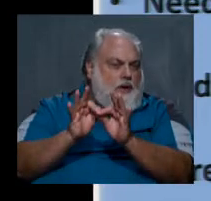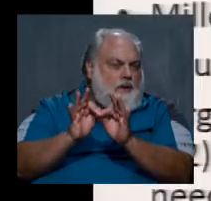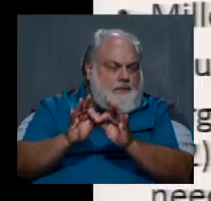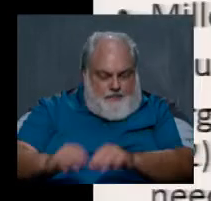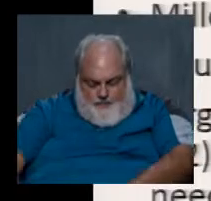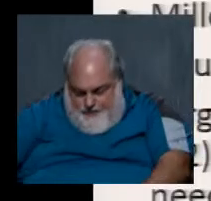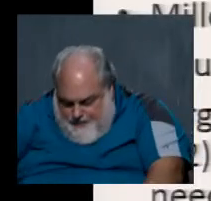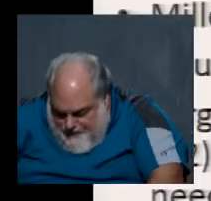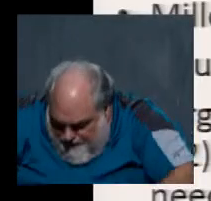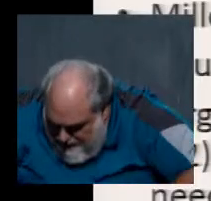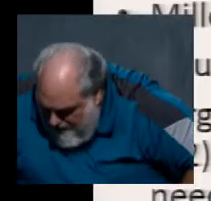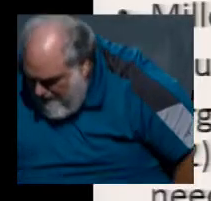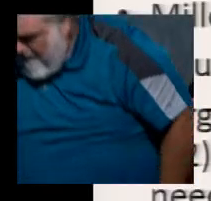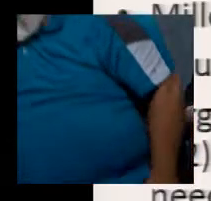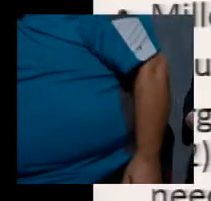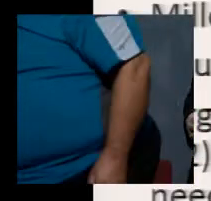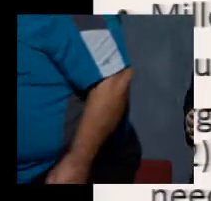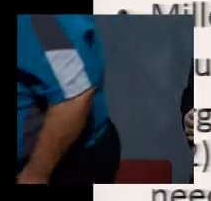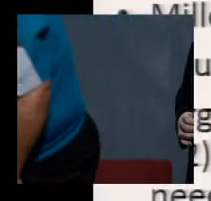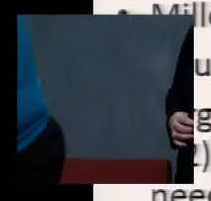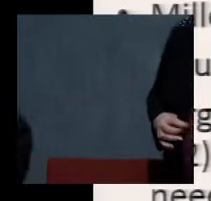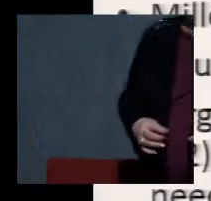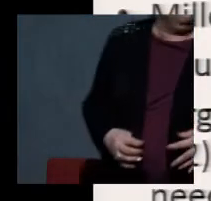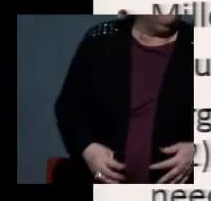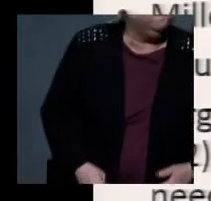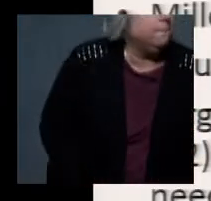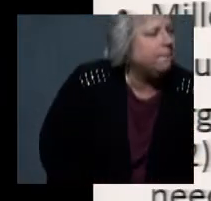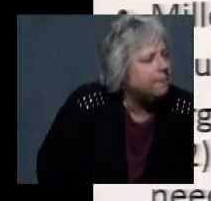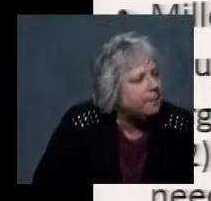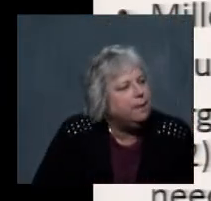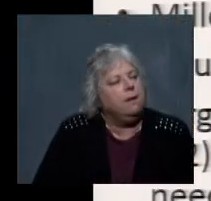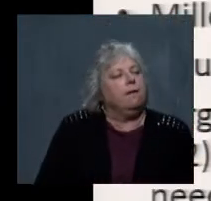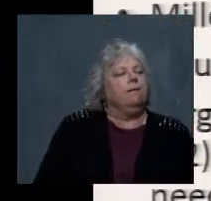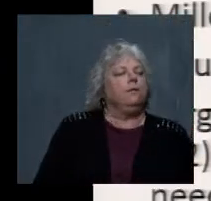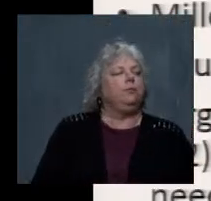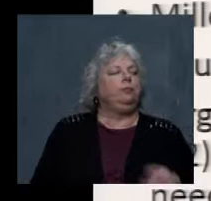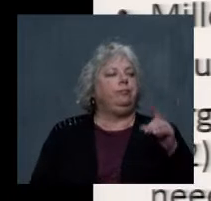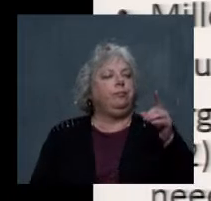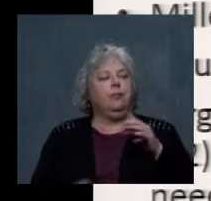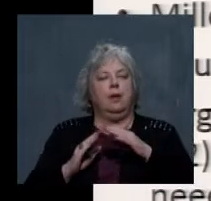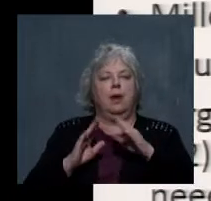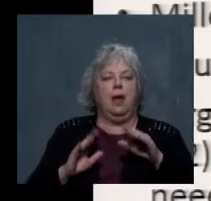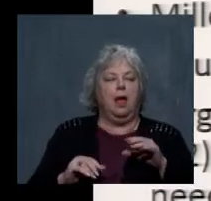slide. The housing supply chain's disrupted. This is not new to you.